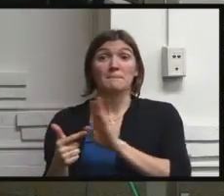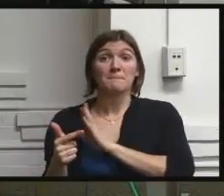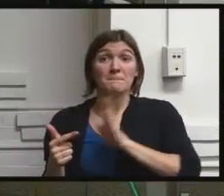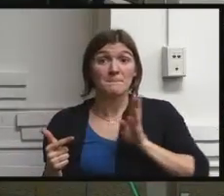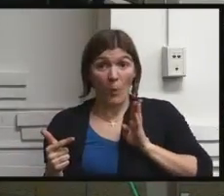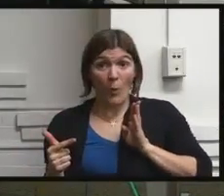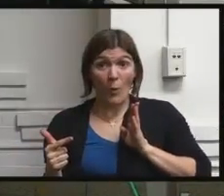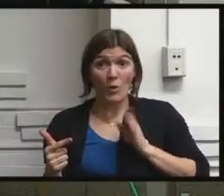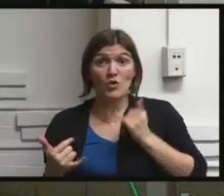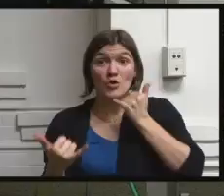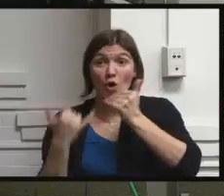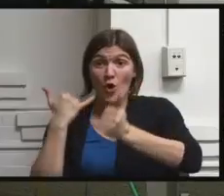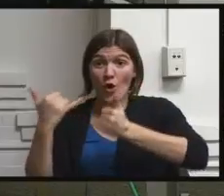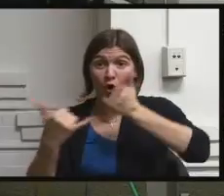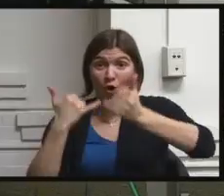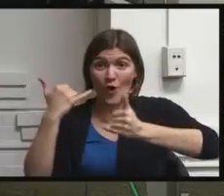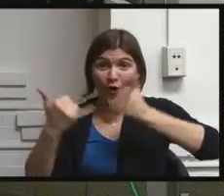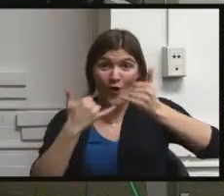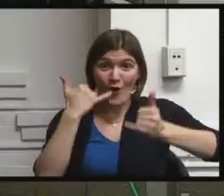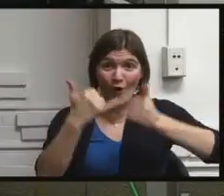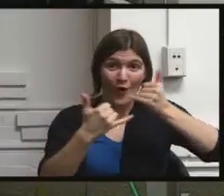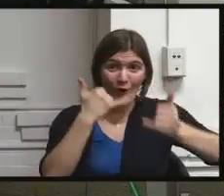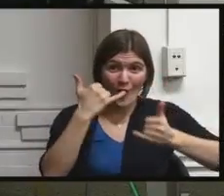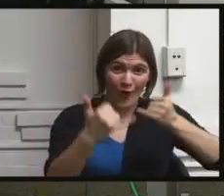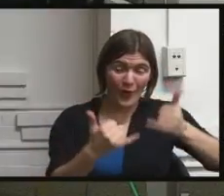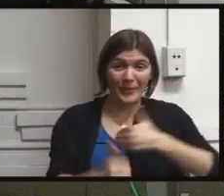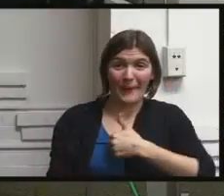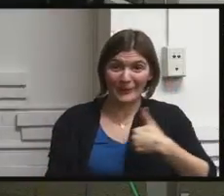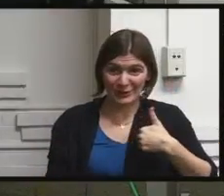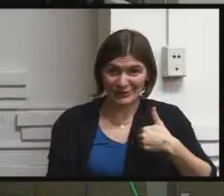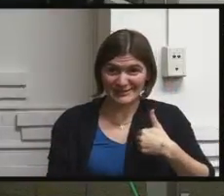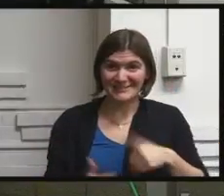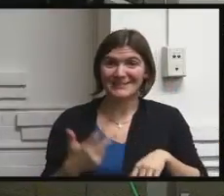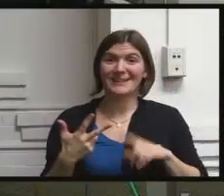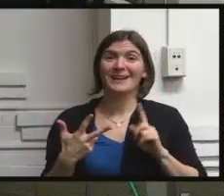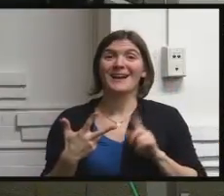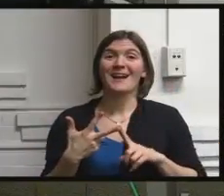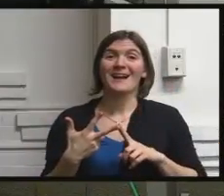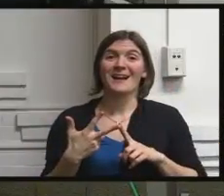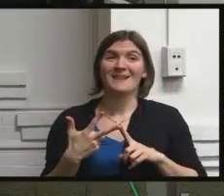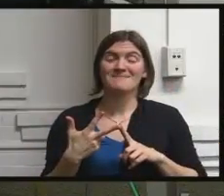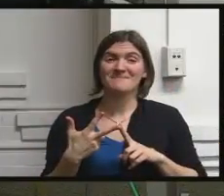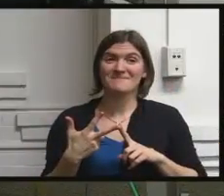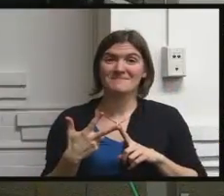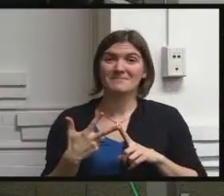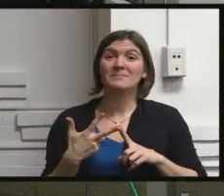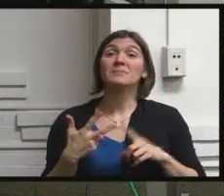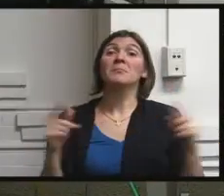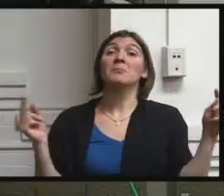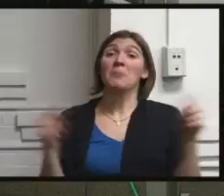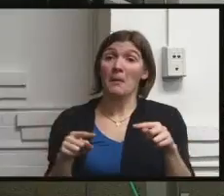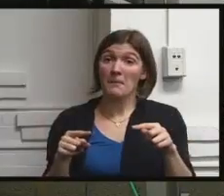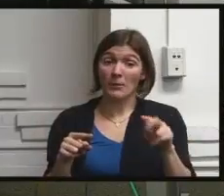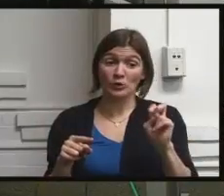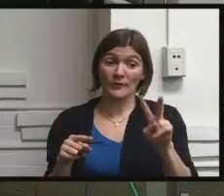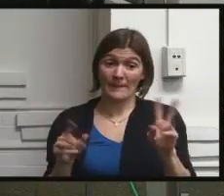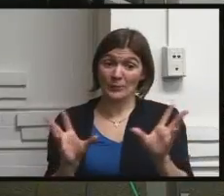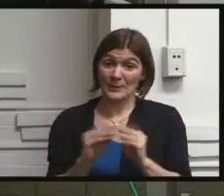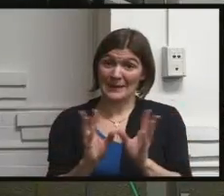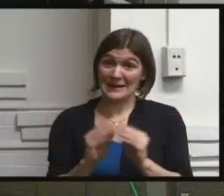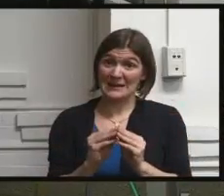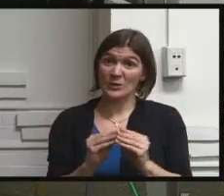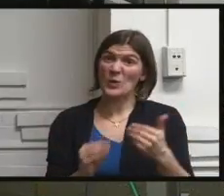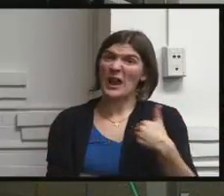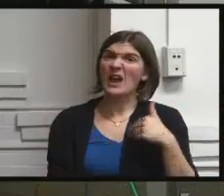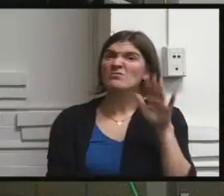themselves got on the phone list and tried to get the voters out. And during the course of that meeting, which took place in November, I think